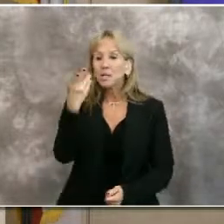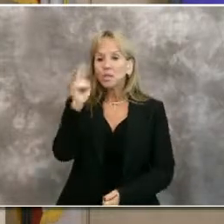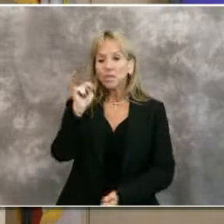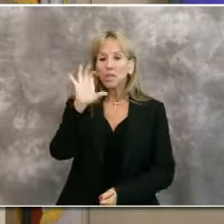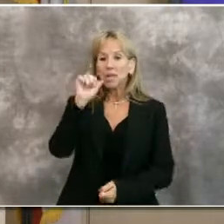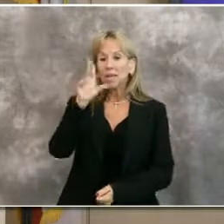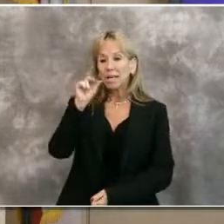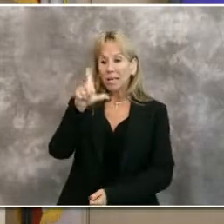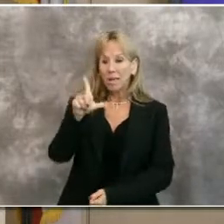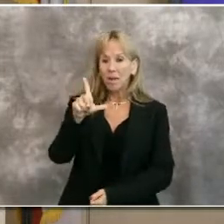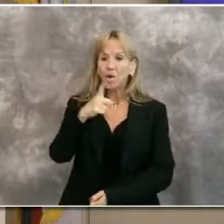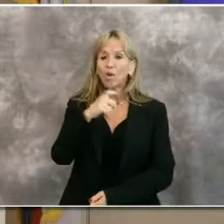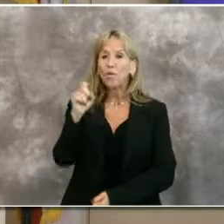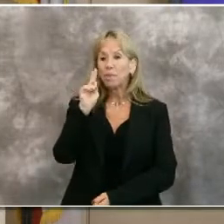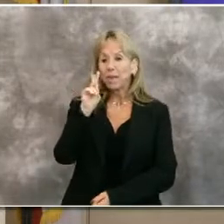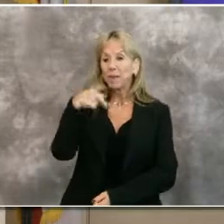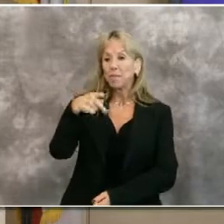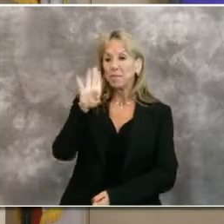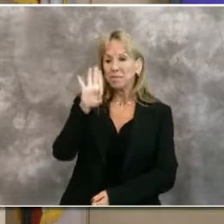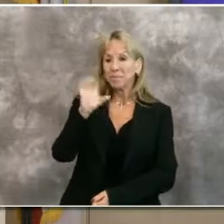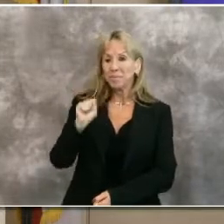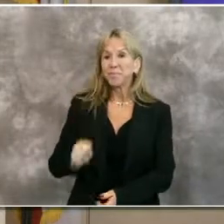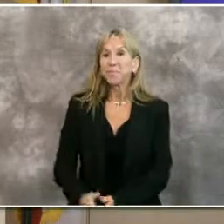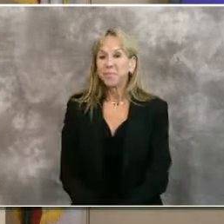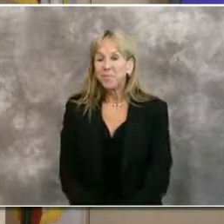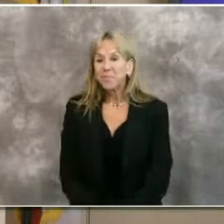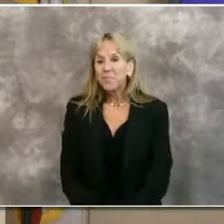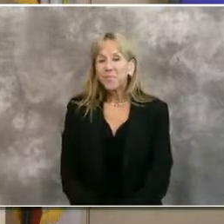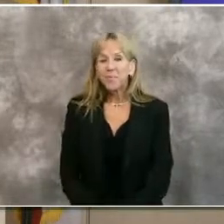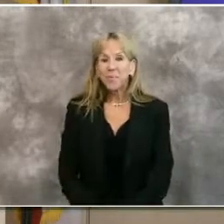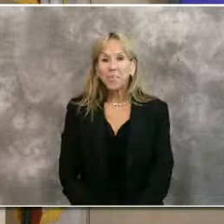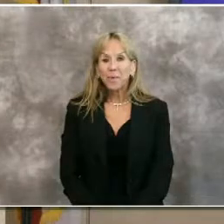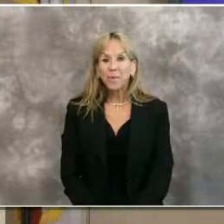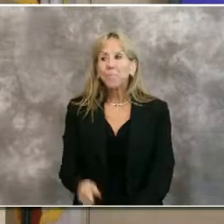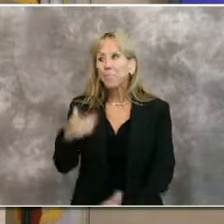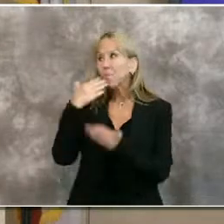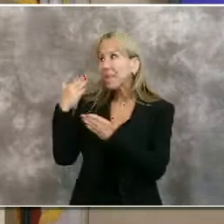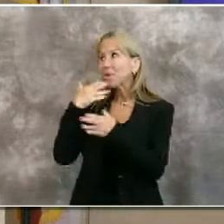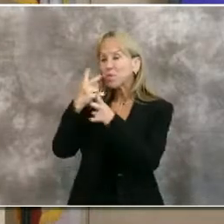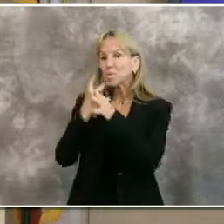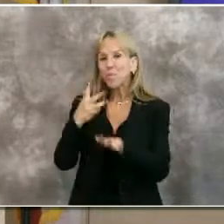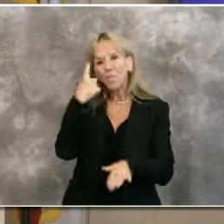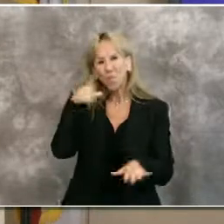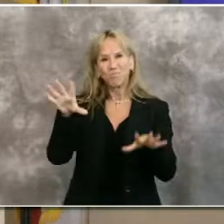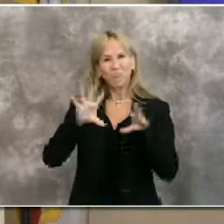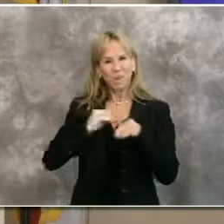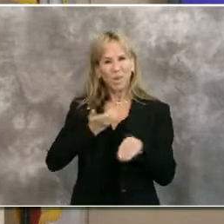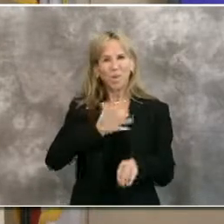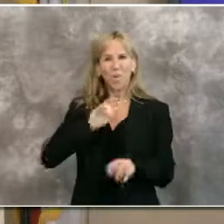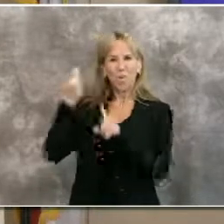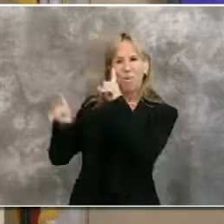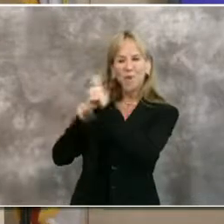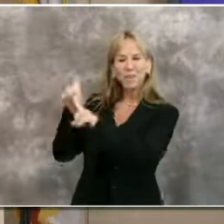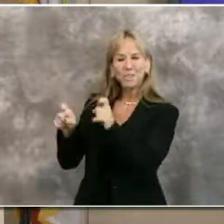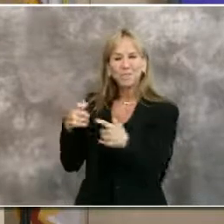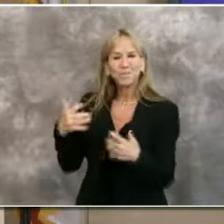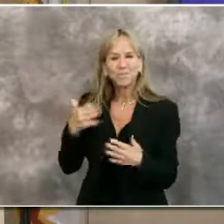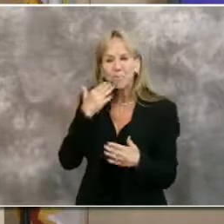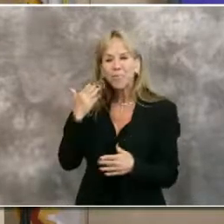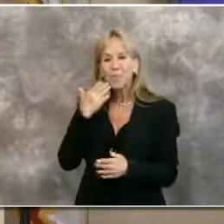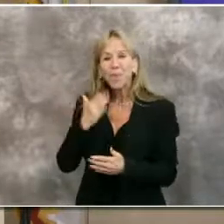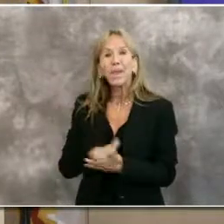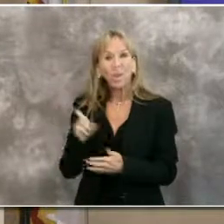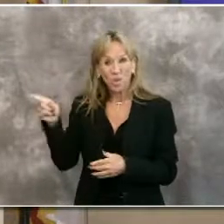From KPBS, please state your question. Yes, thank you, Supervisor, for taking our questions. You are no